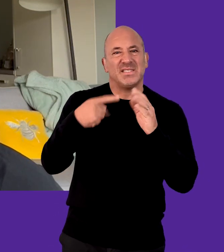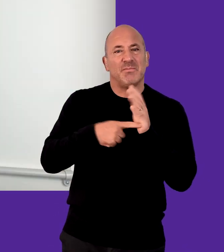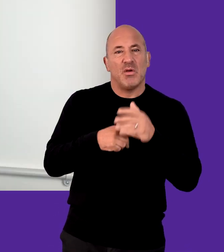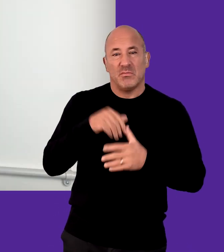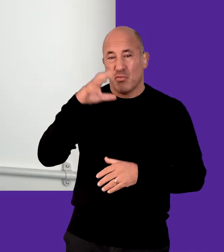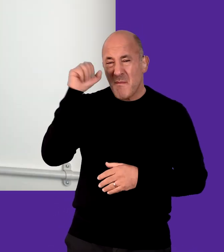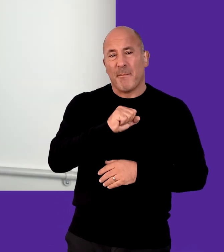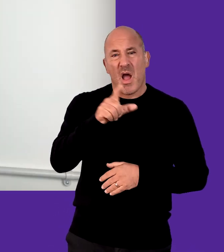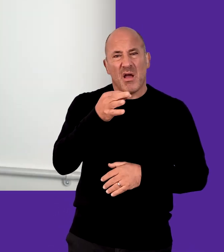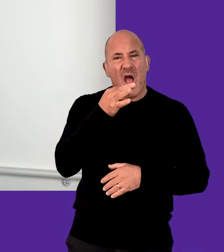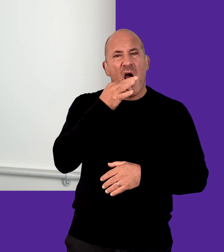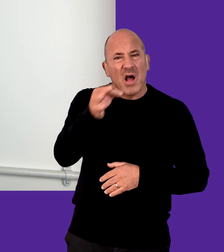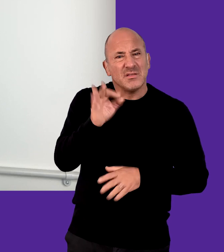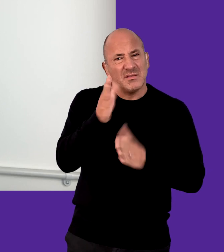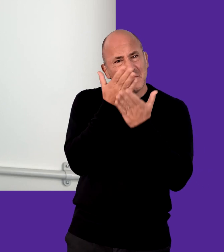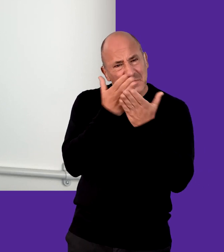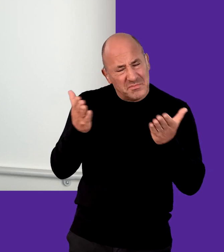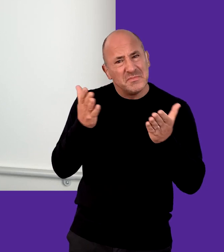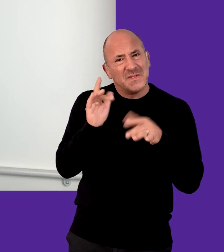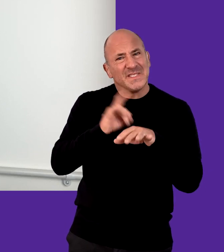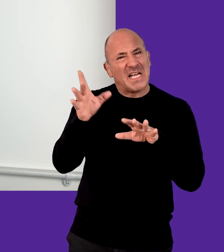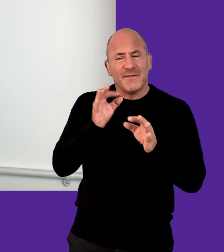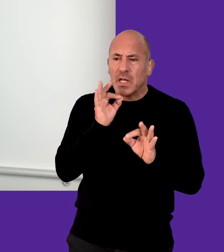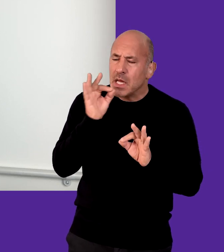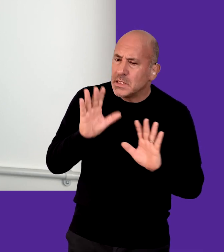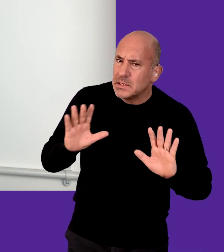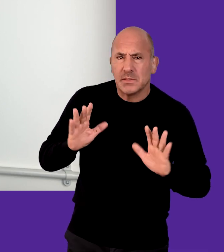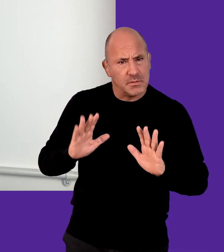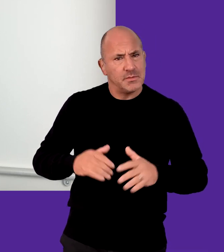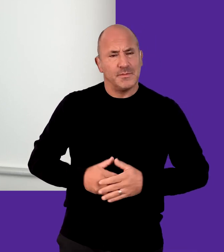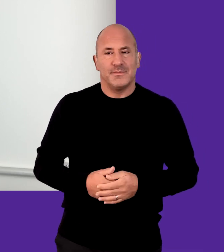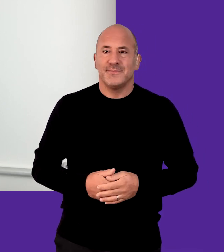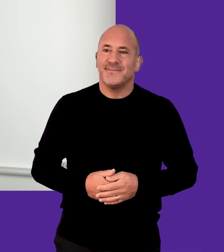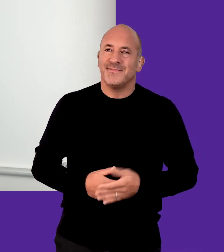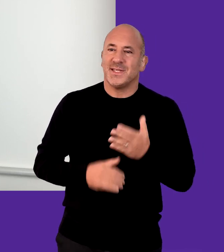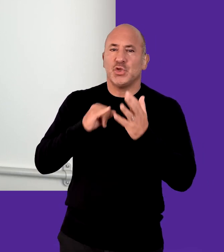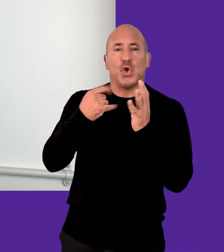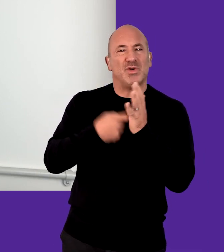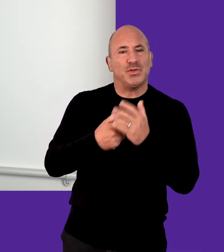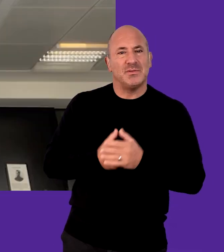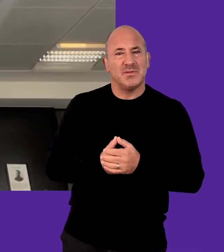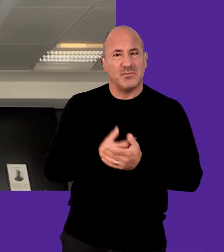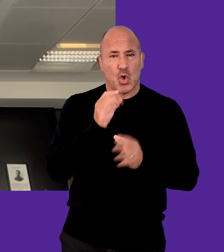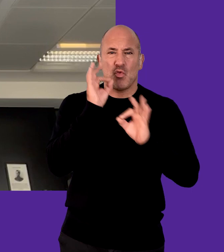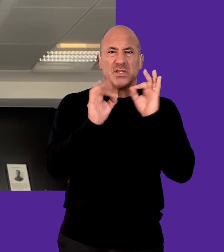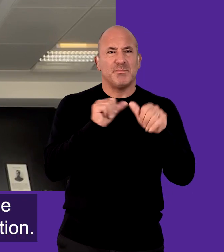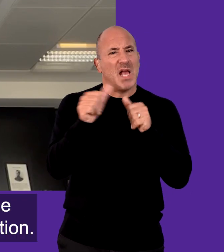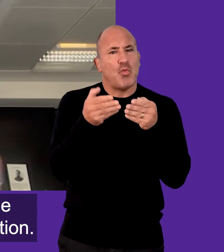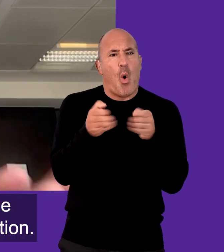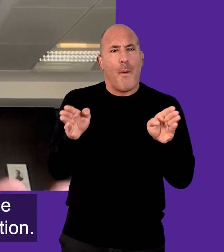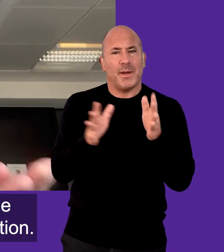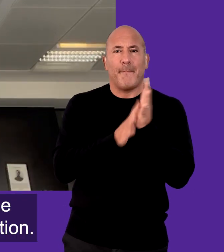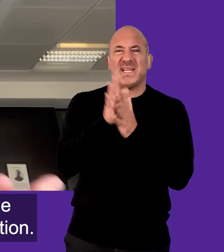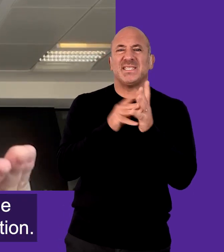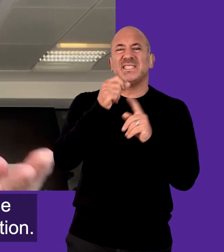impairments? Fats Timbo. Remember, always ask respectfully and sensitively. Stu Richards. And